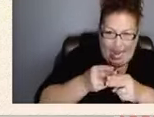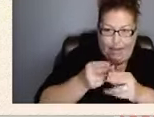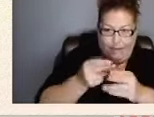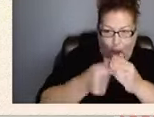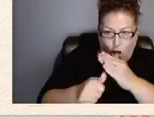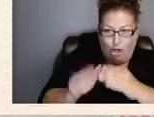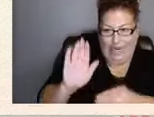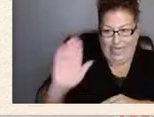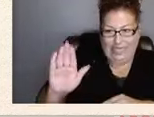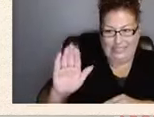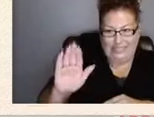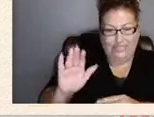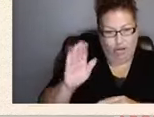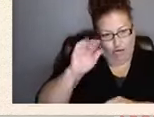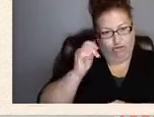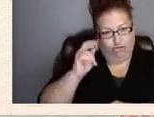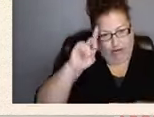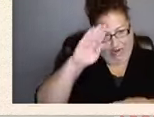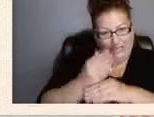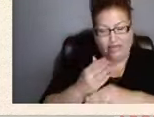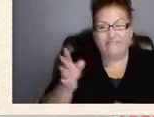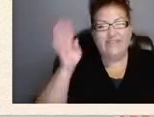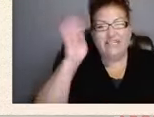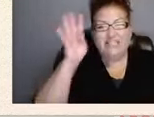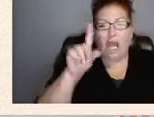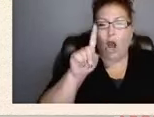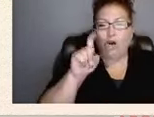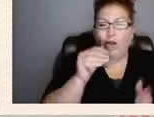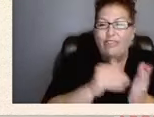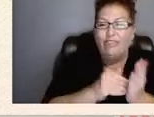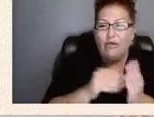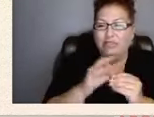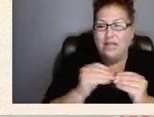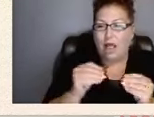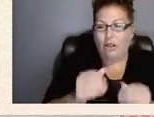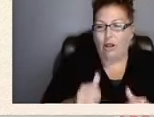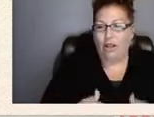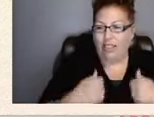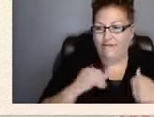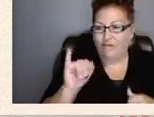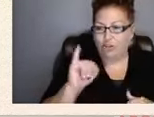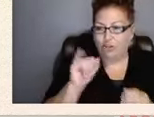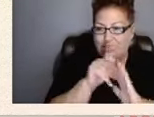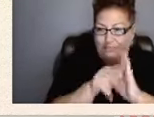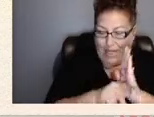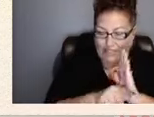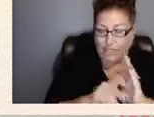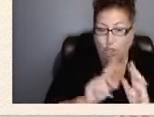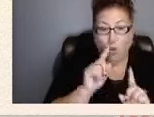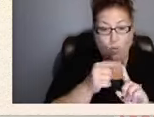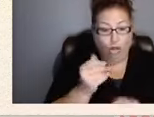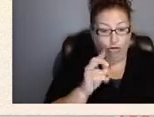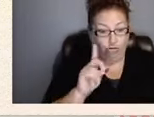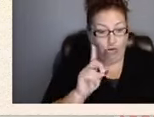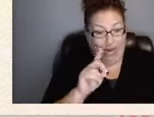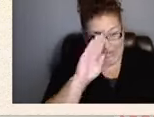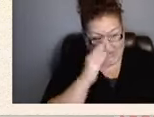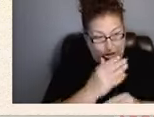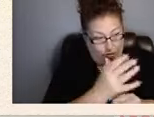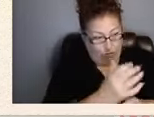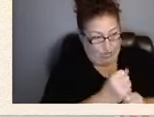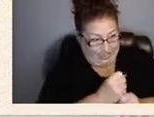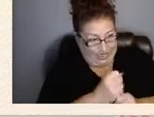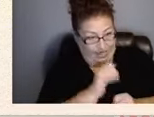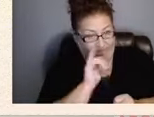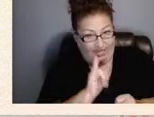Well, let's say this is a $100,000 life insurance policy. When grandson receives those proceeds